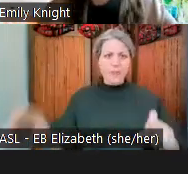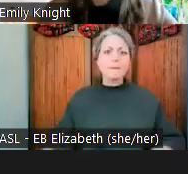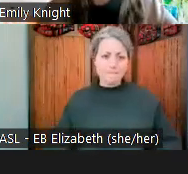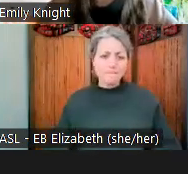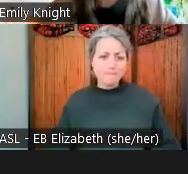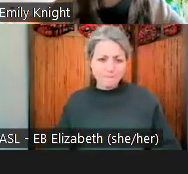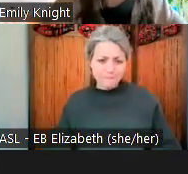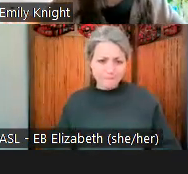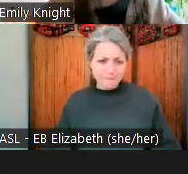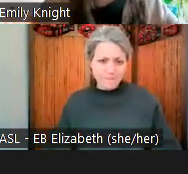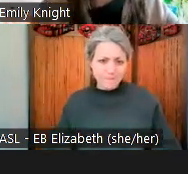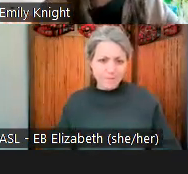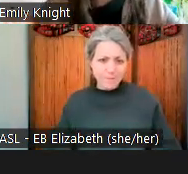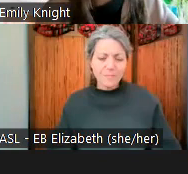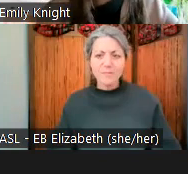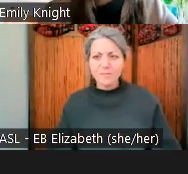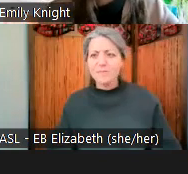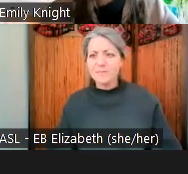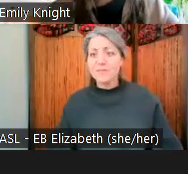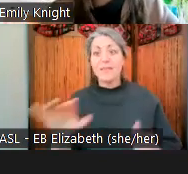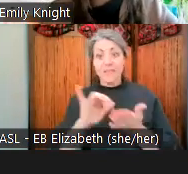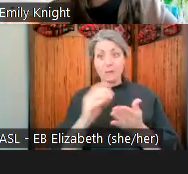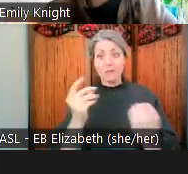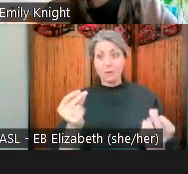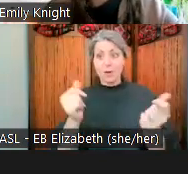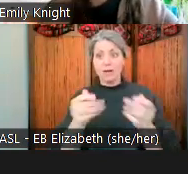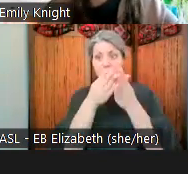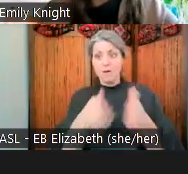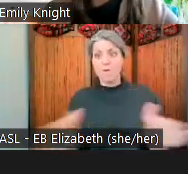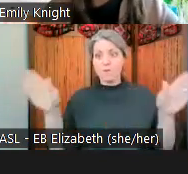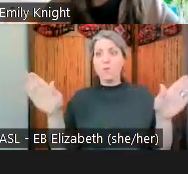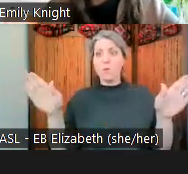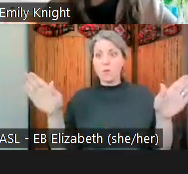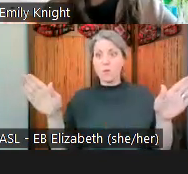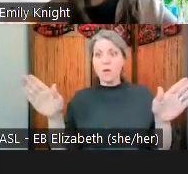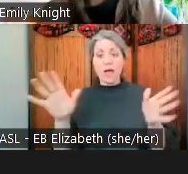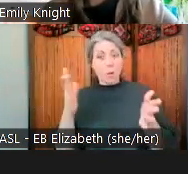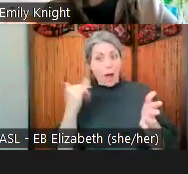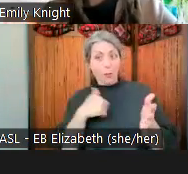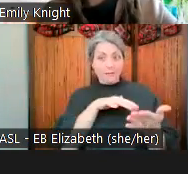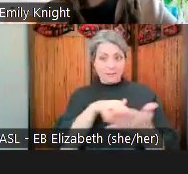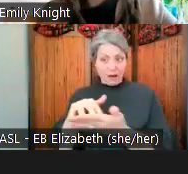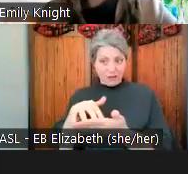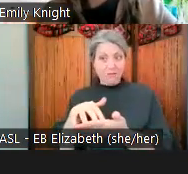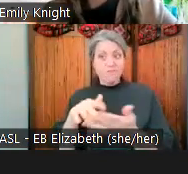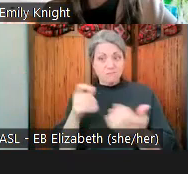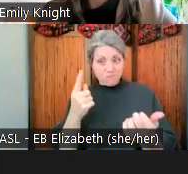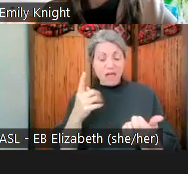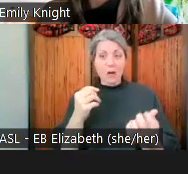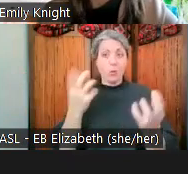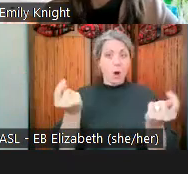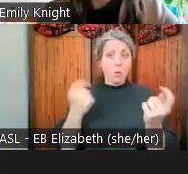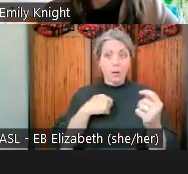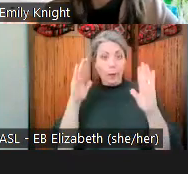So that was a very quick and broad overview of some of the reasons why we are studying sensory processing and what we are hoping